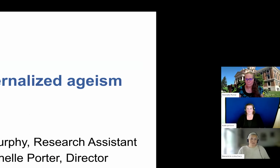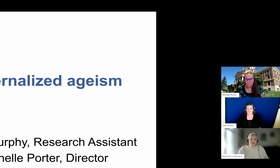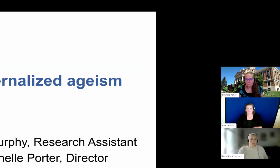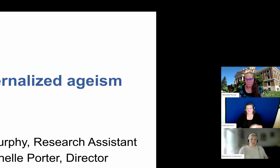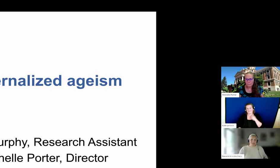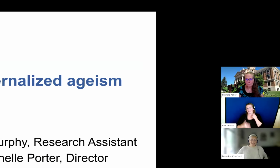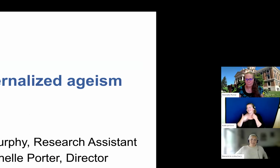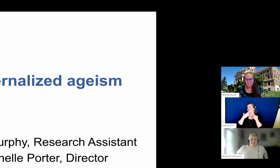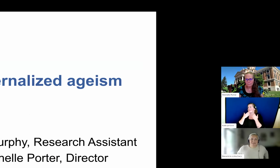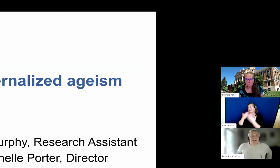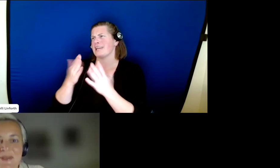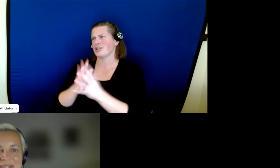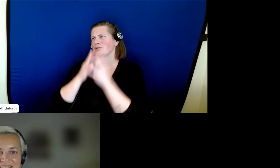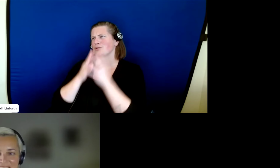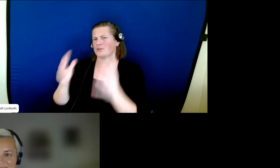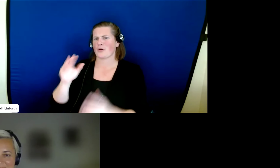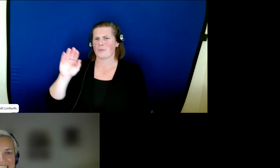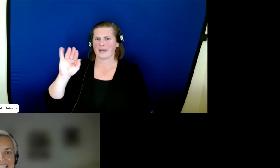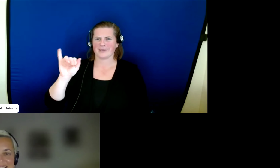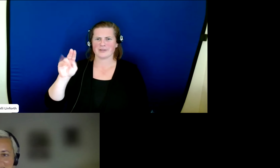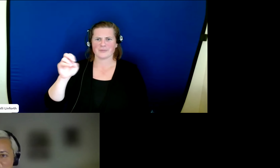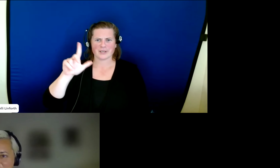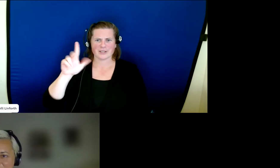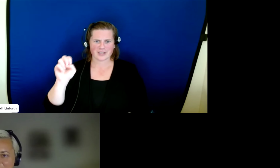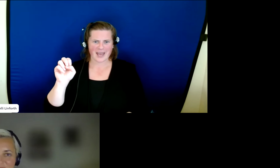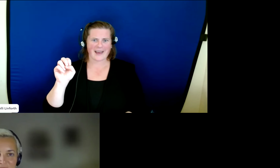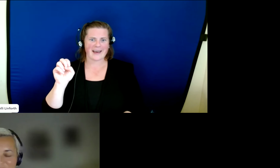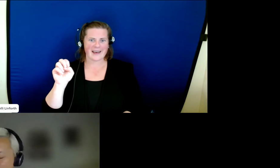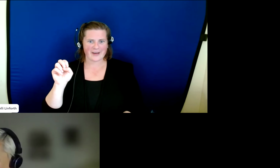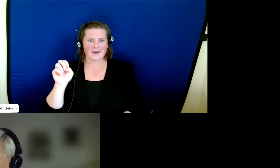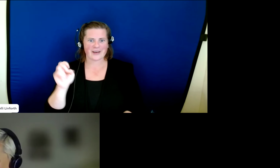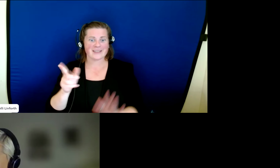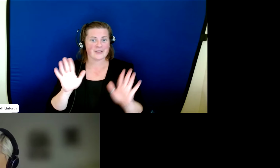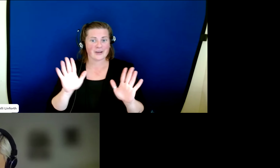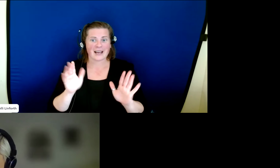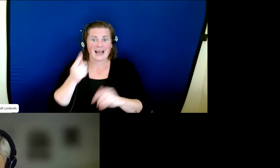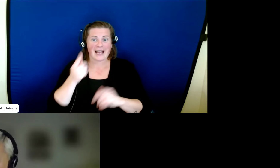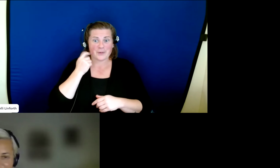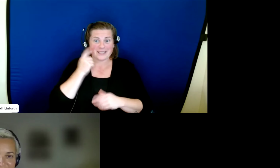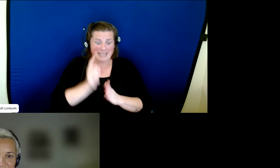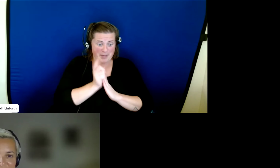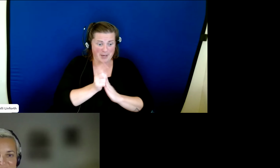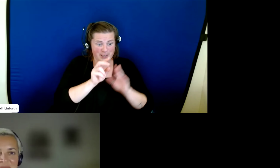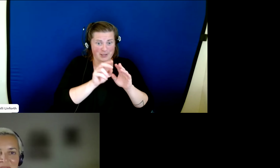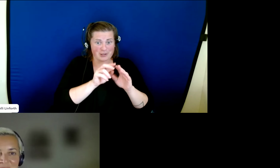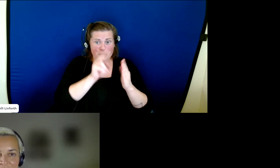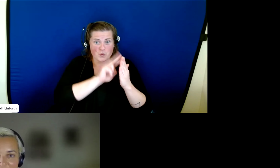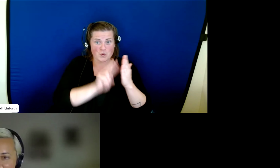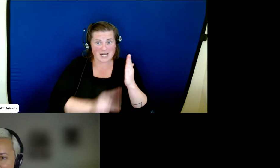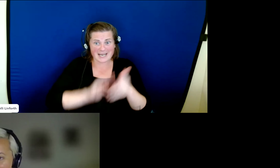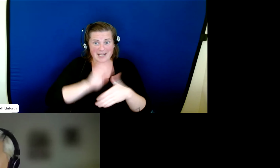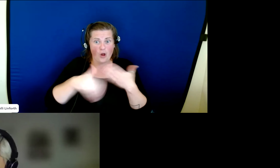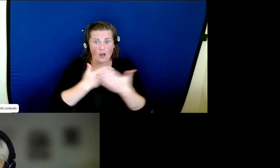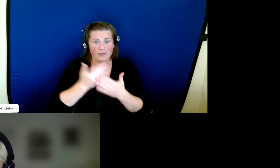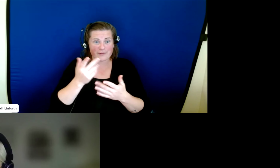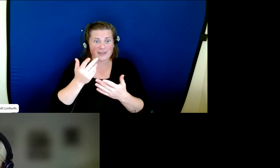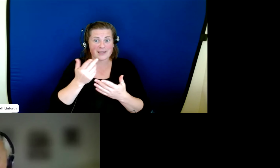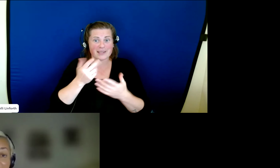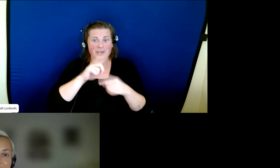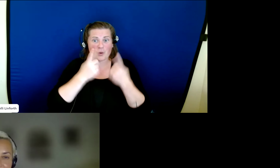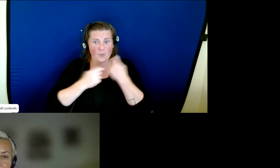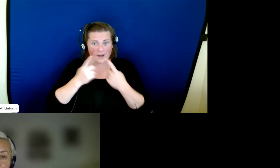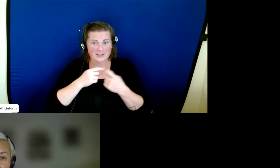Thank you so much, Michelle. So I was taking a minute here to review the questions that were sent while you were speaking. There were quite a